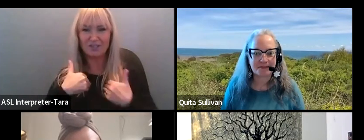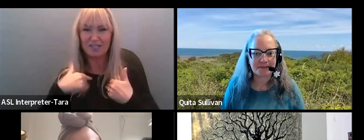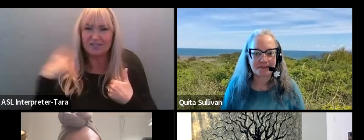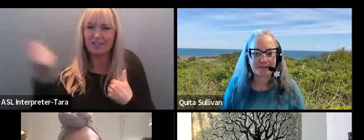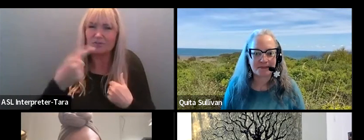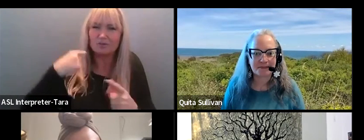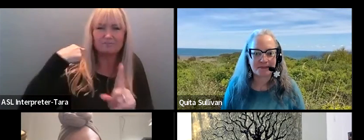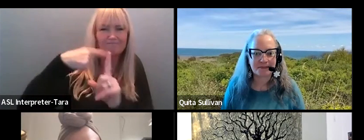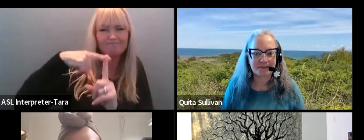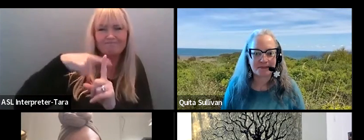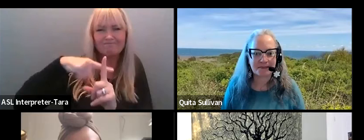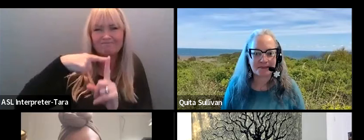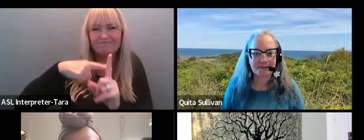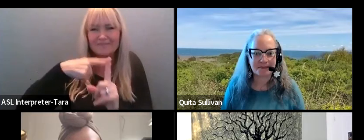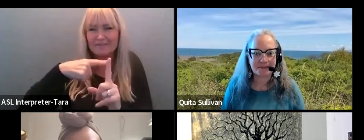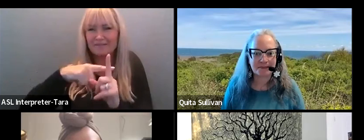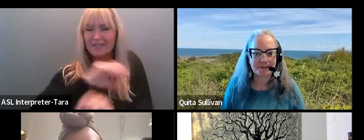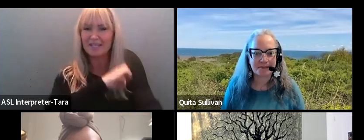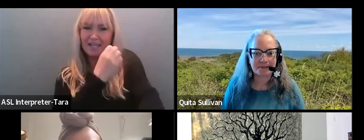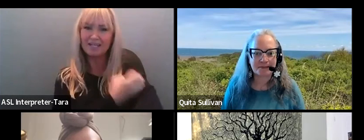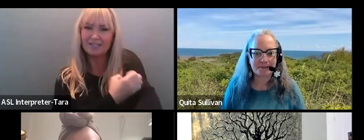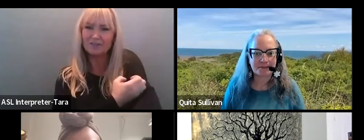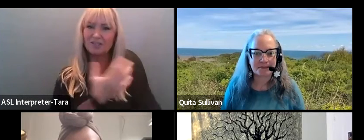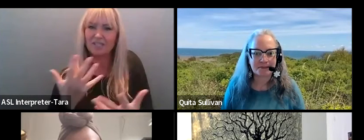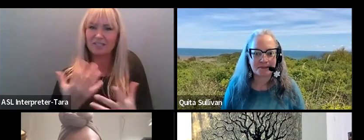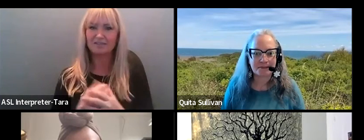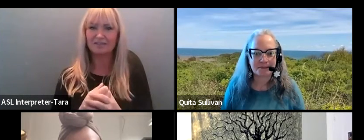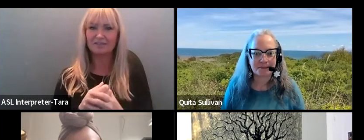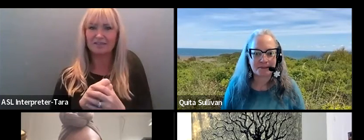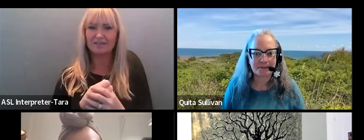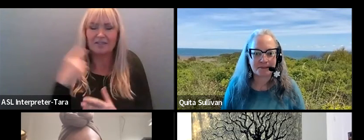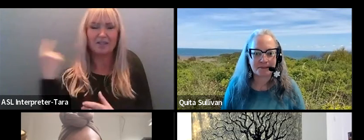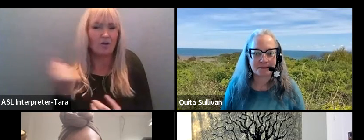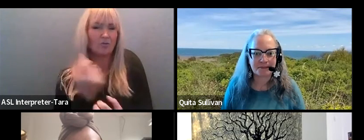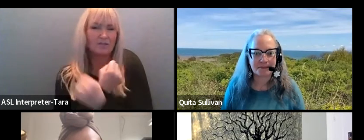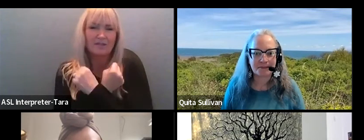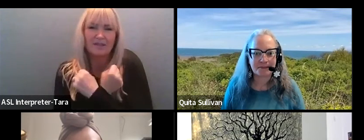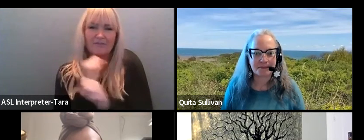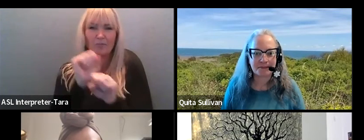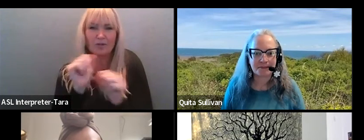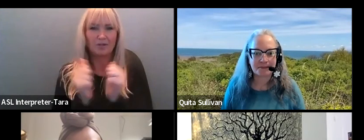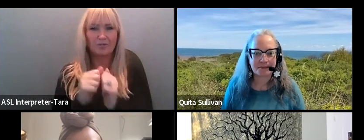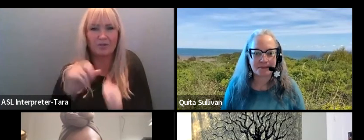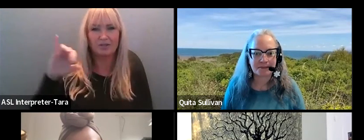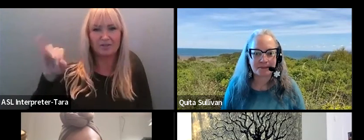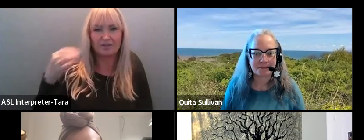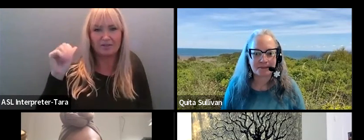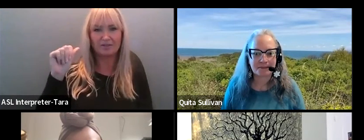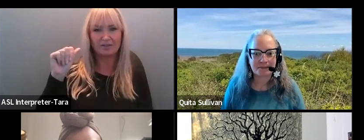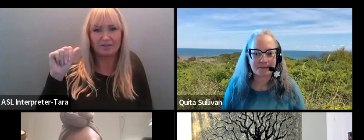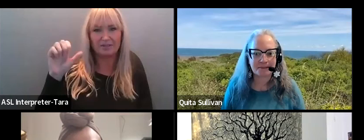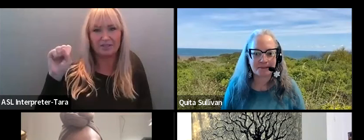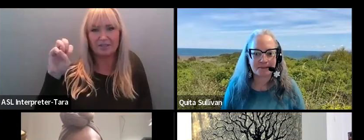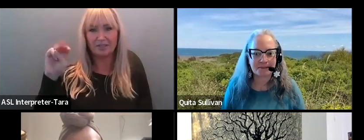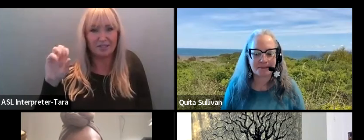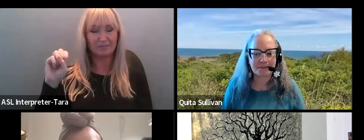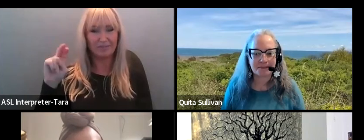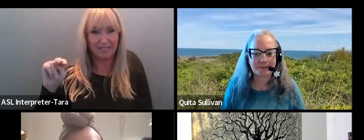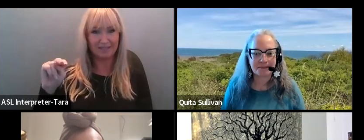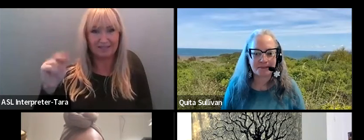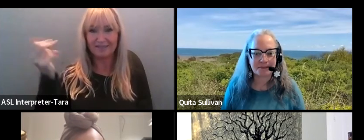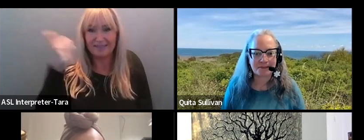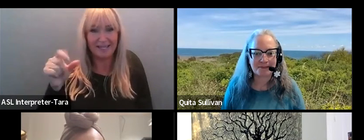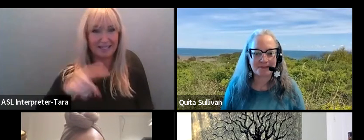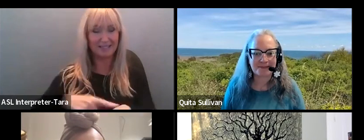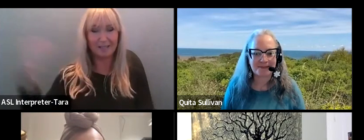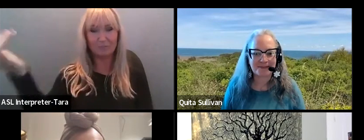always fulfilling to my spirit. So I've always loved working with Jasmine. And just anything she calls me for, I'm down for it. Because I know it's